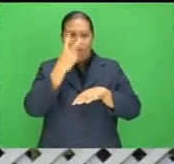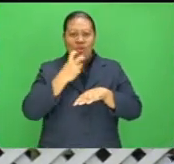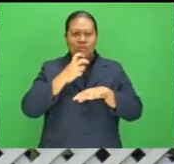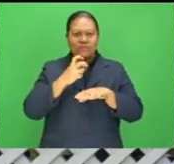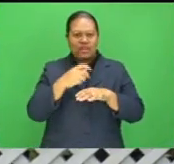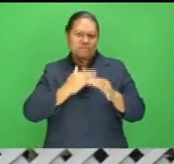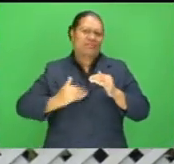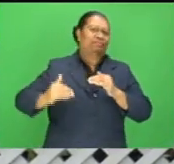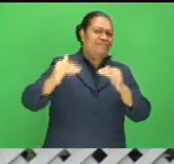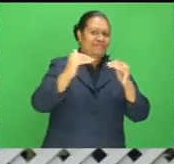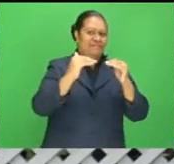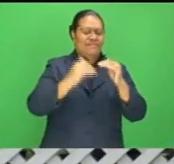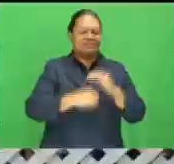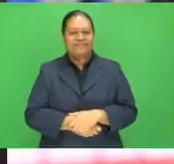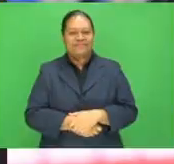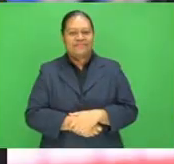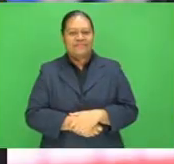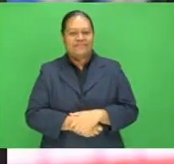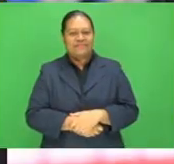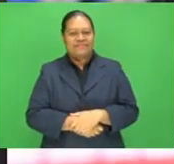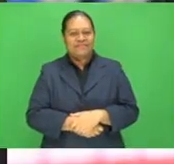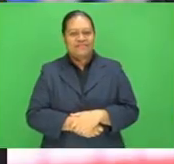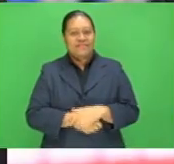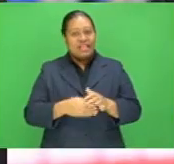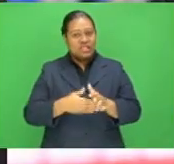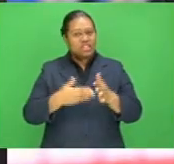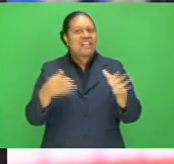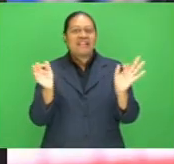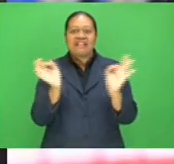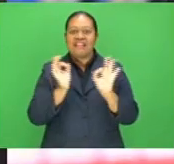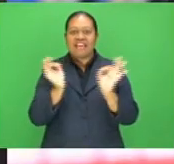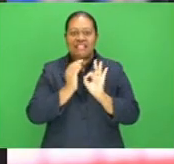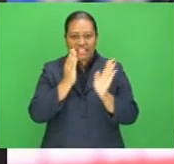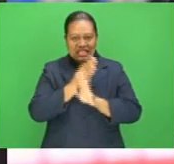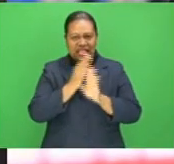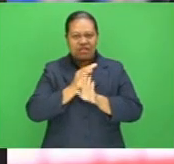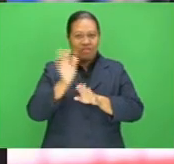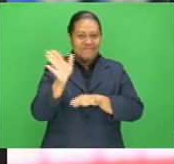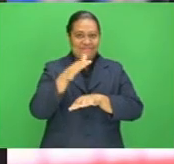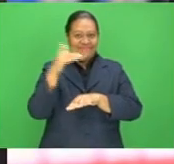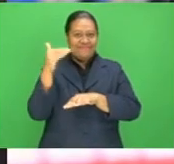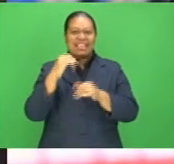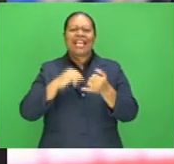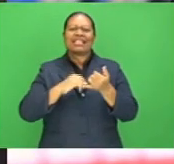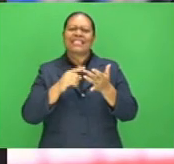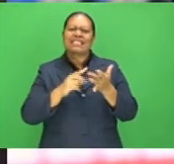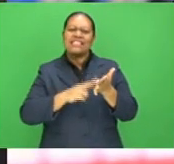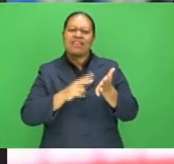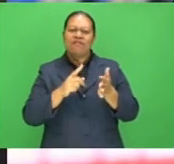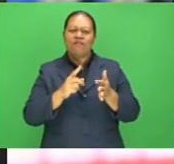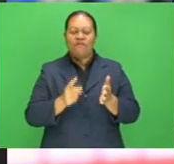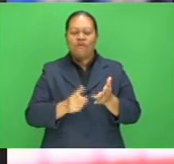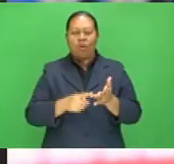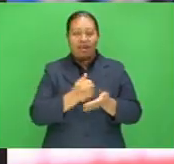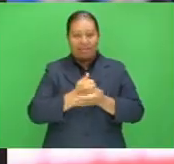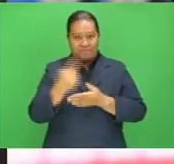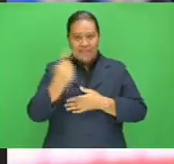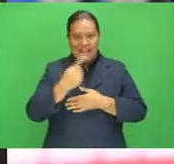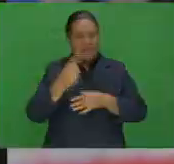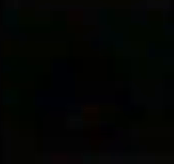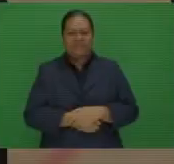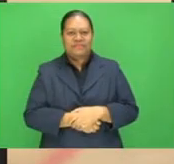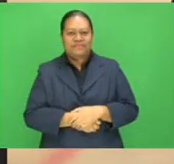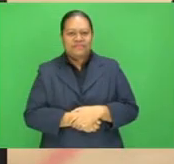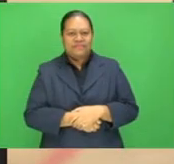and that's really what you're looking at all the time. It's no secret Parramatta Eels winger Micah Sivo is one of the strongest players in the